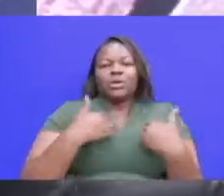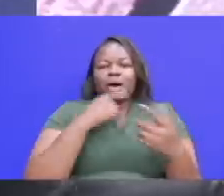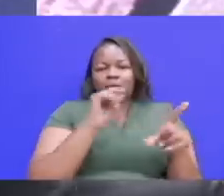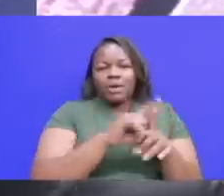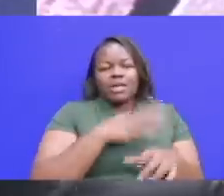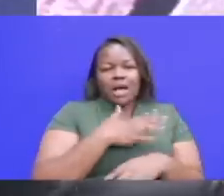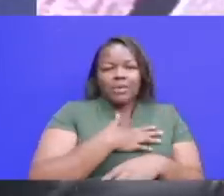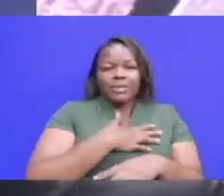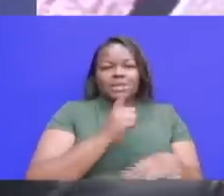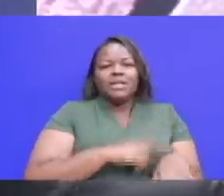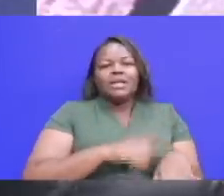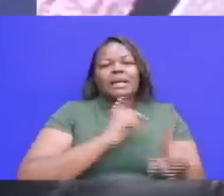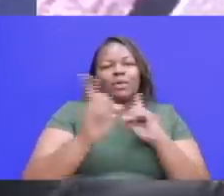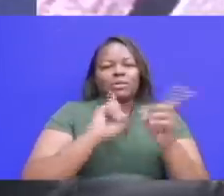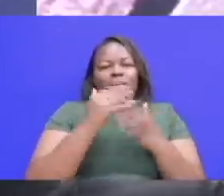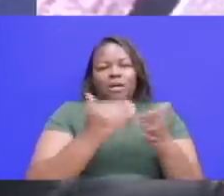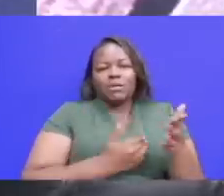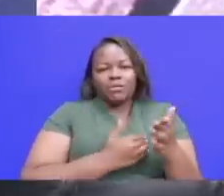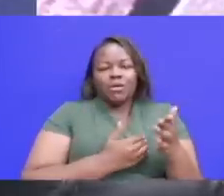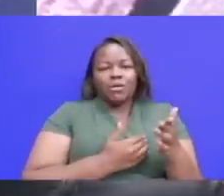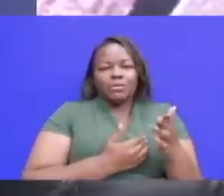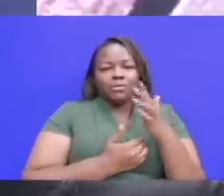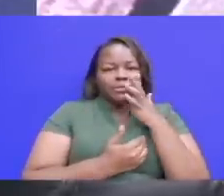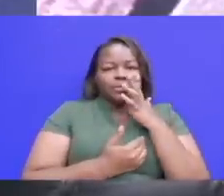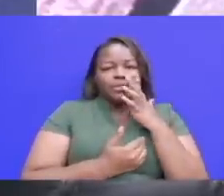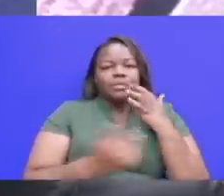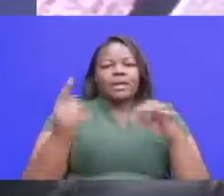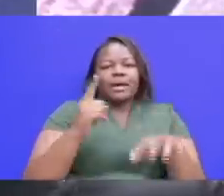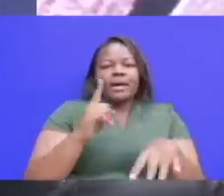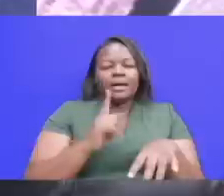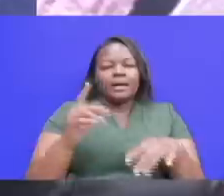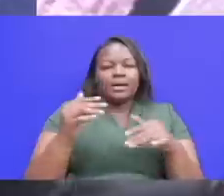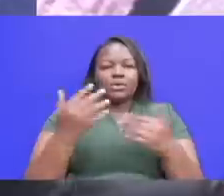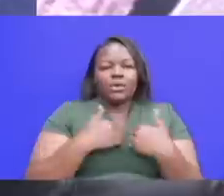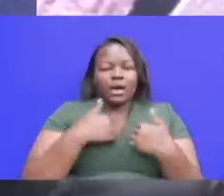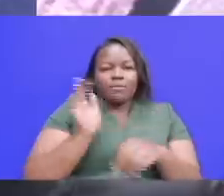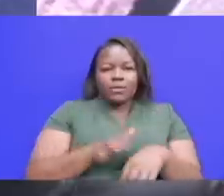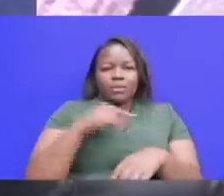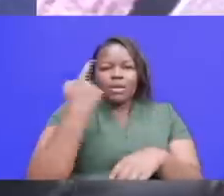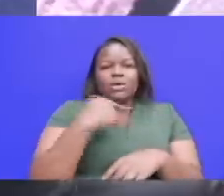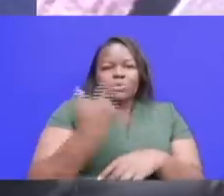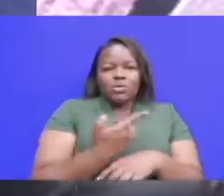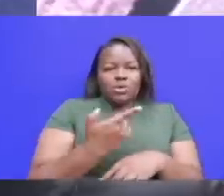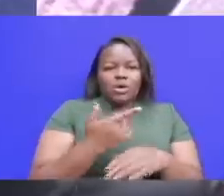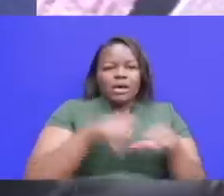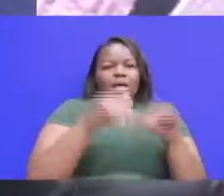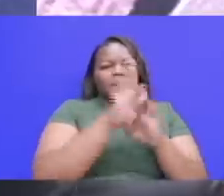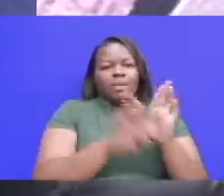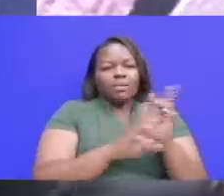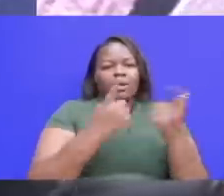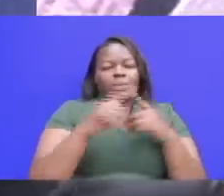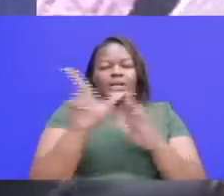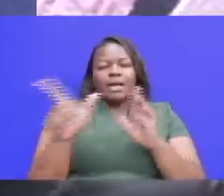we have, as you were speaking before in the off air, that we have women also in the Bible who are dysfunctional, but the Lord comes through for them.